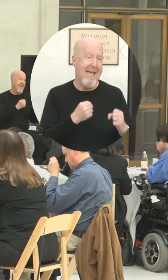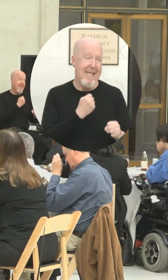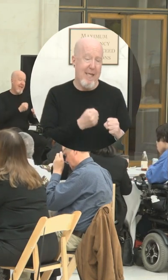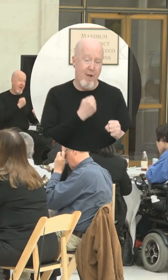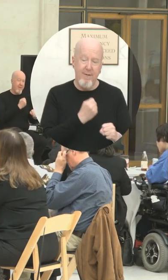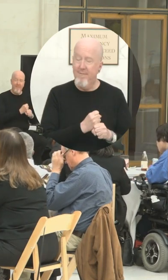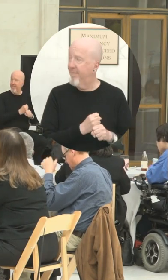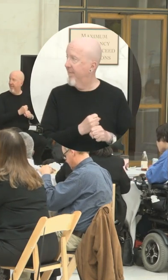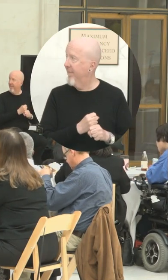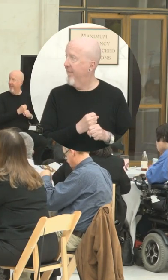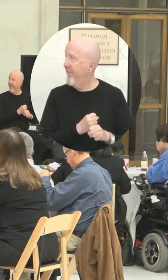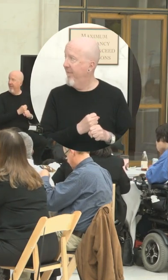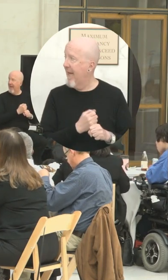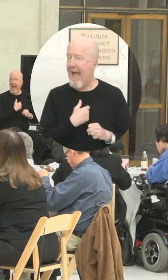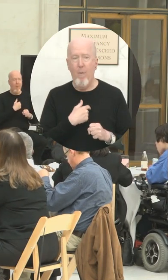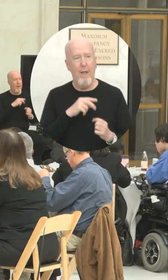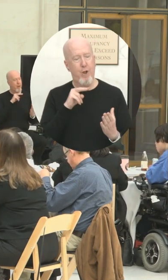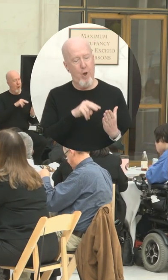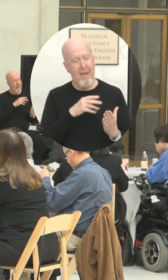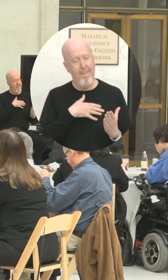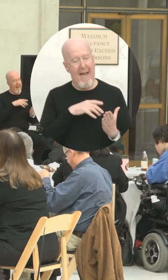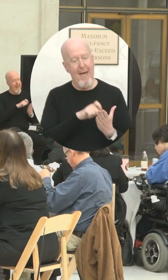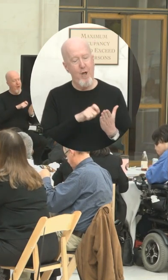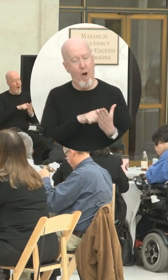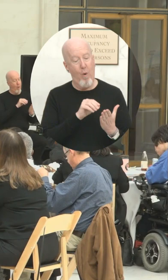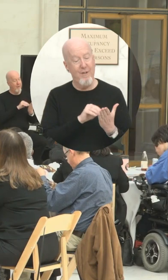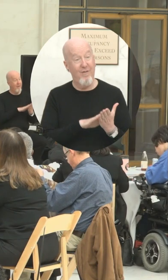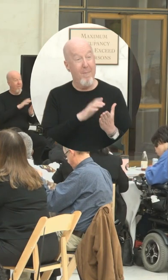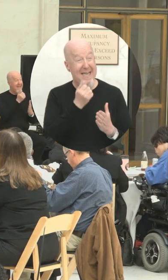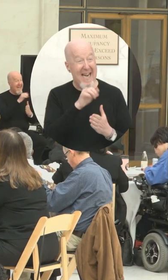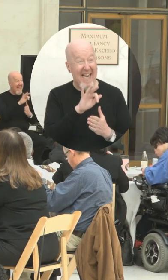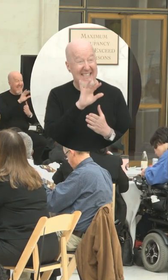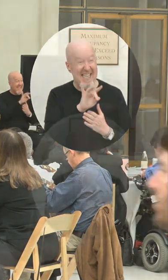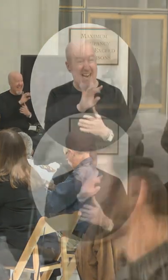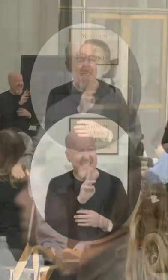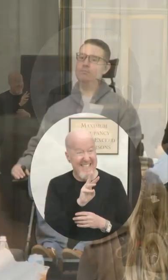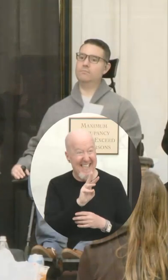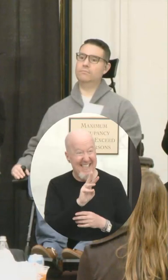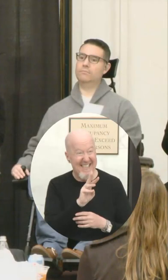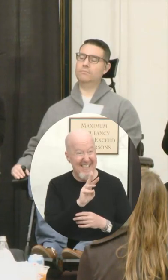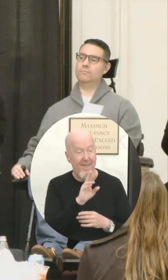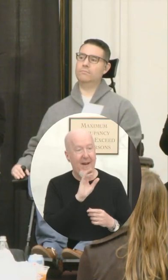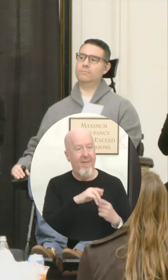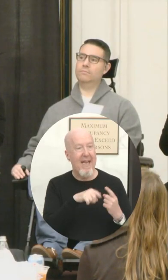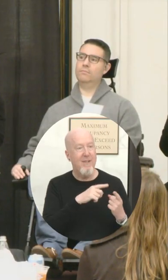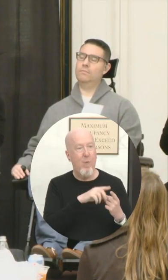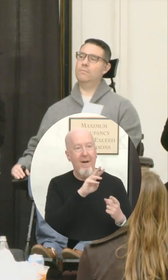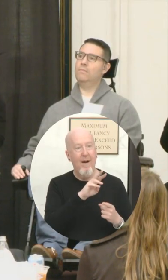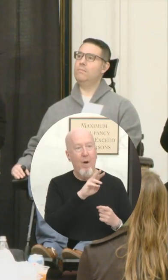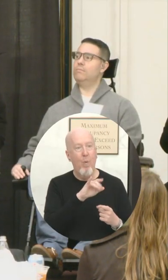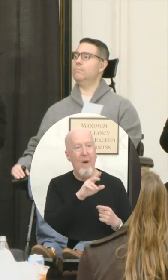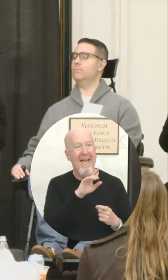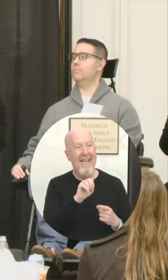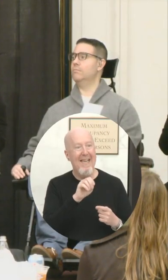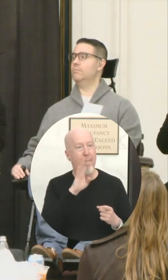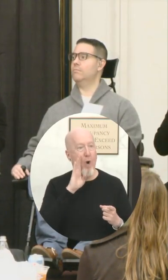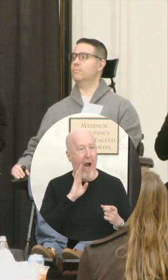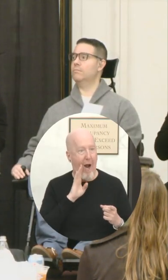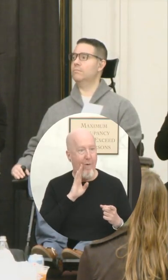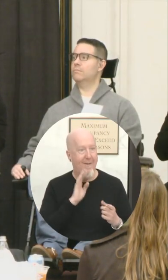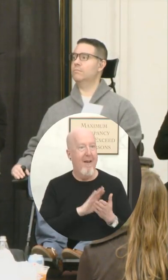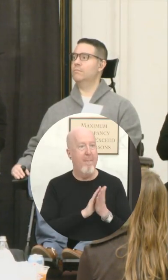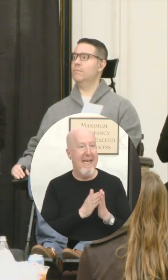And I was looking up some of my notes from 1986, and that's when Willie Brown became mayor, and he was requiring a lot